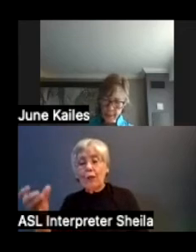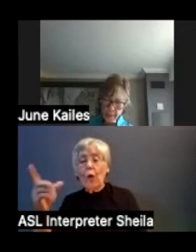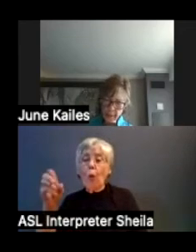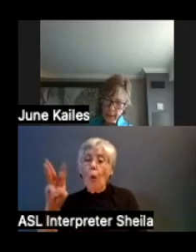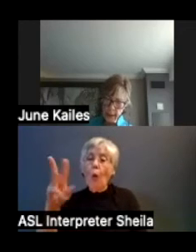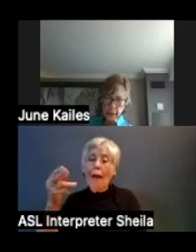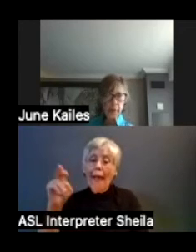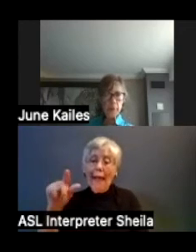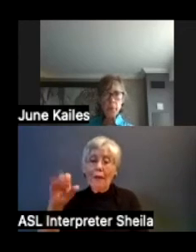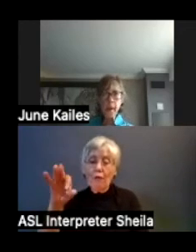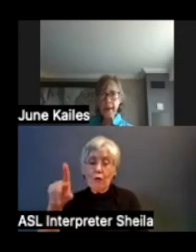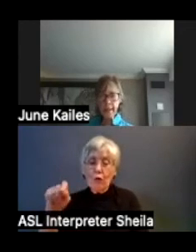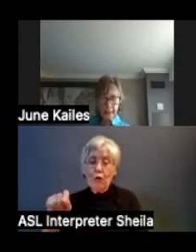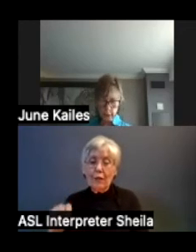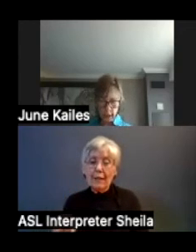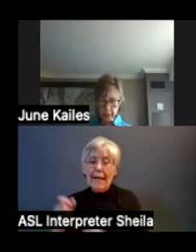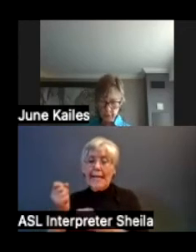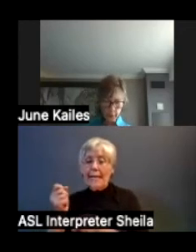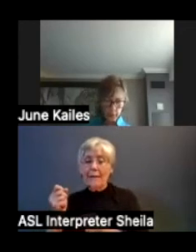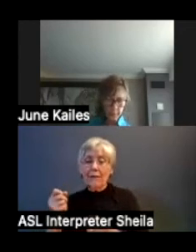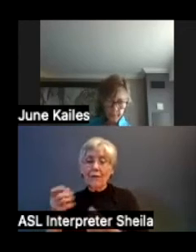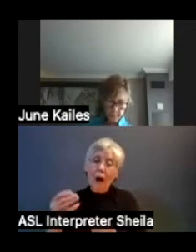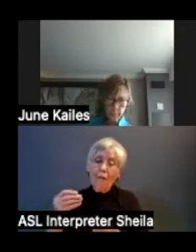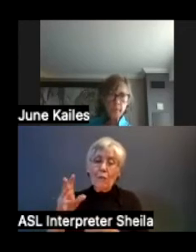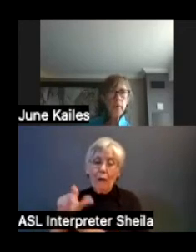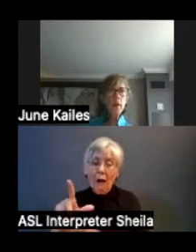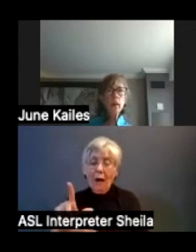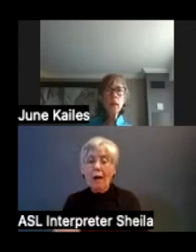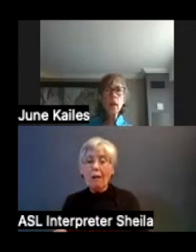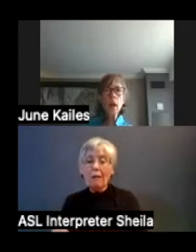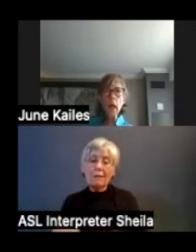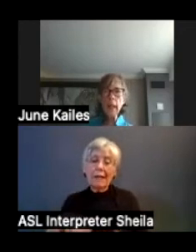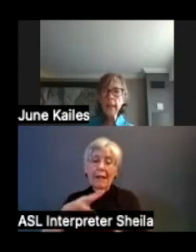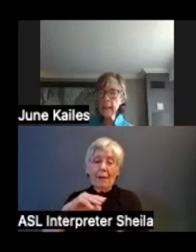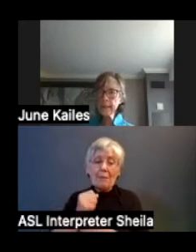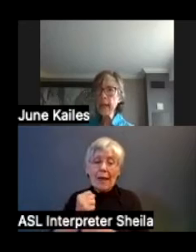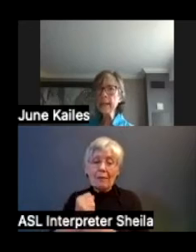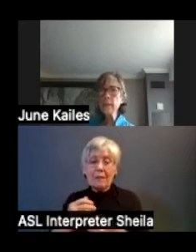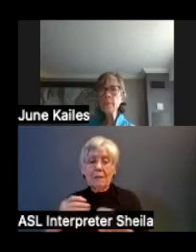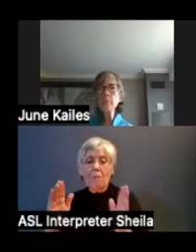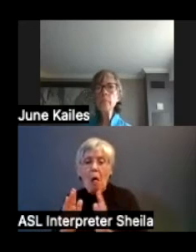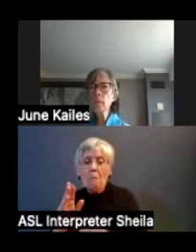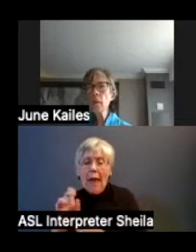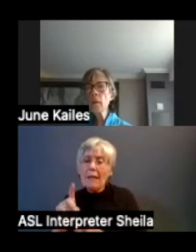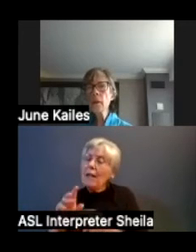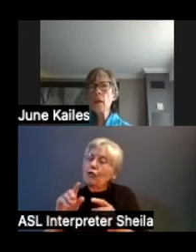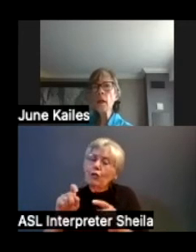dents, and chip away at the objectives. Next slide.